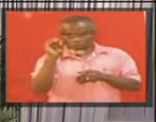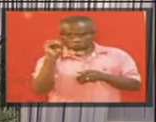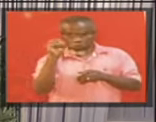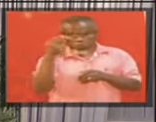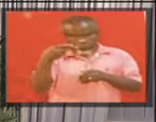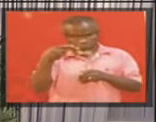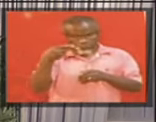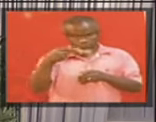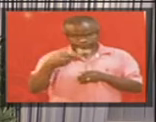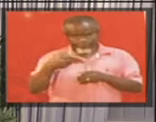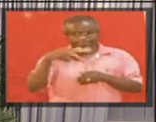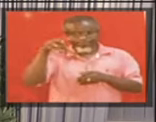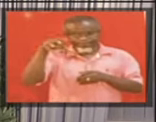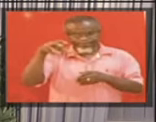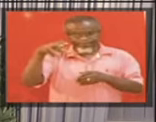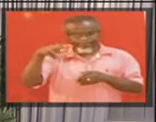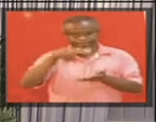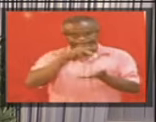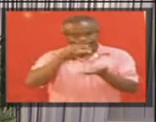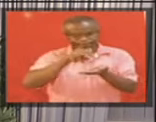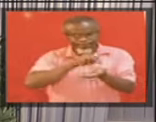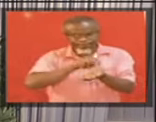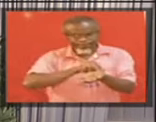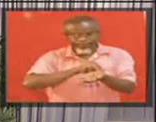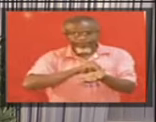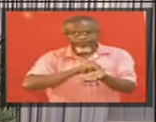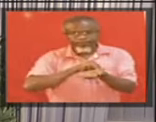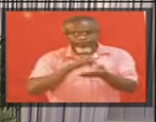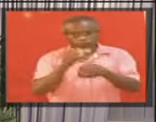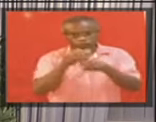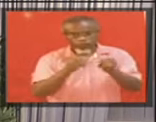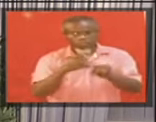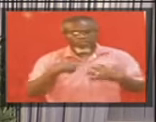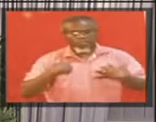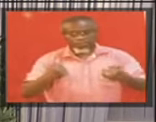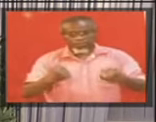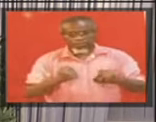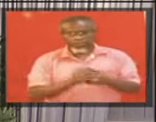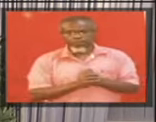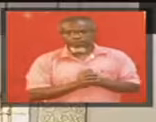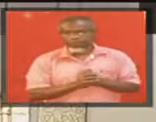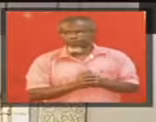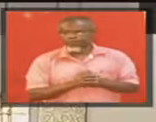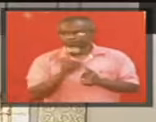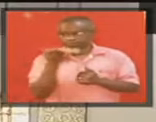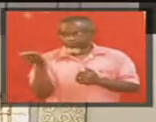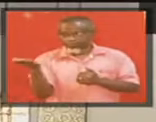their perspective on the COVID-19 response. Dr. Fraser?